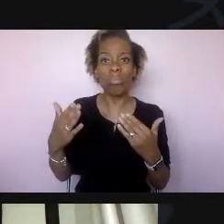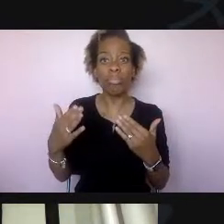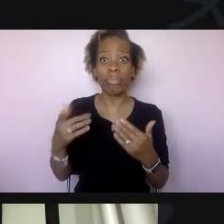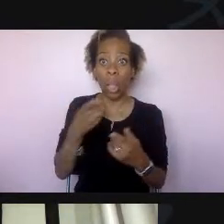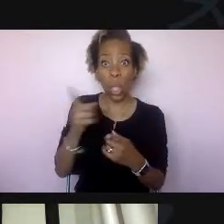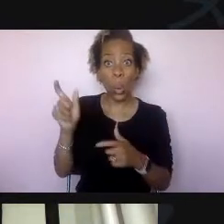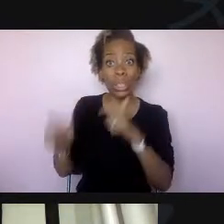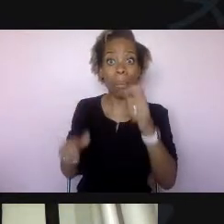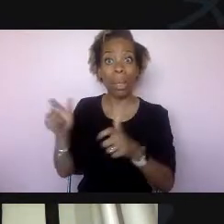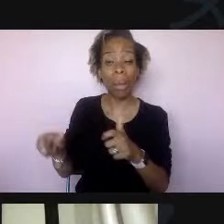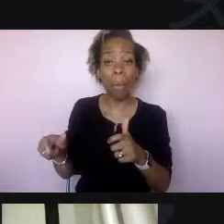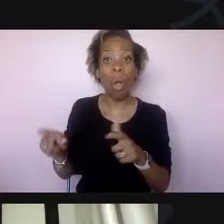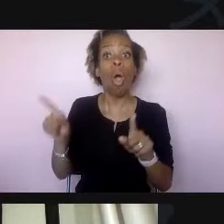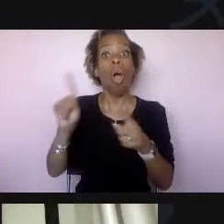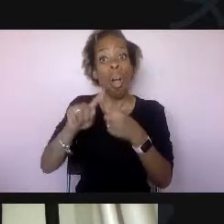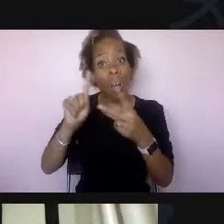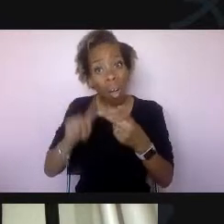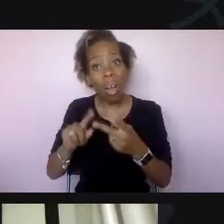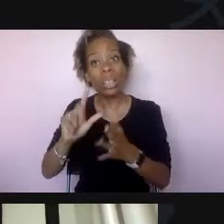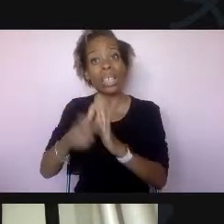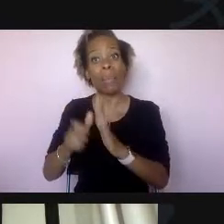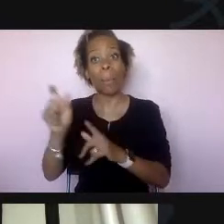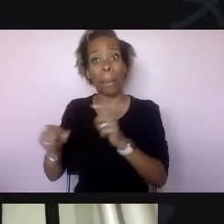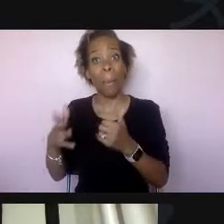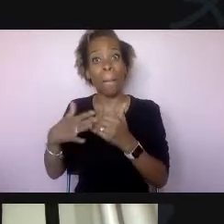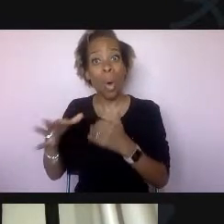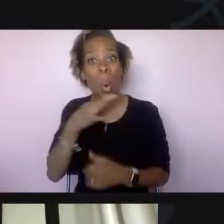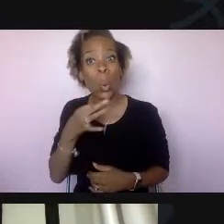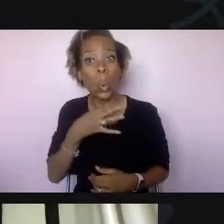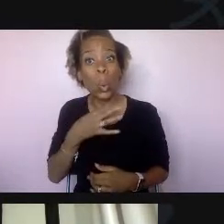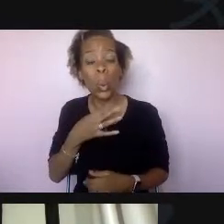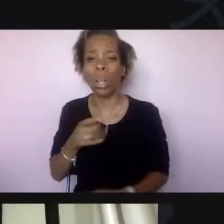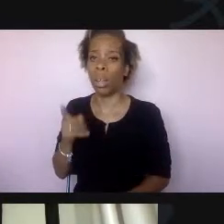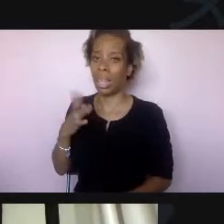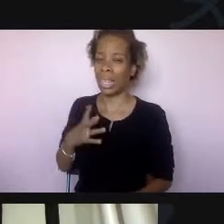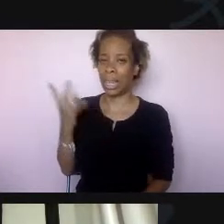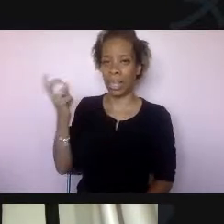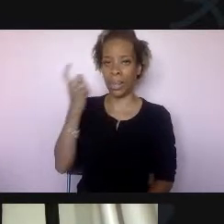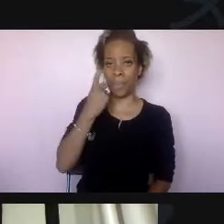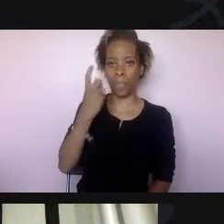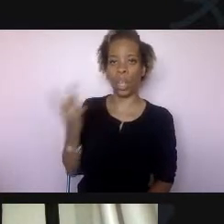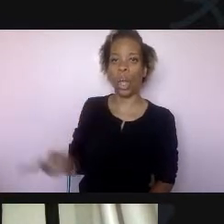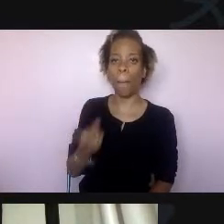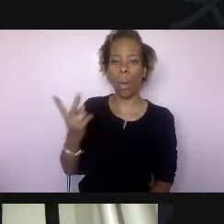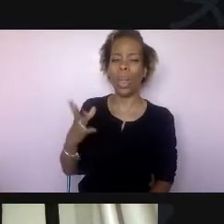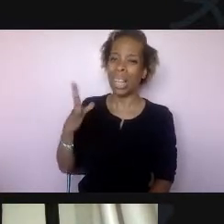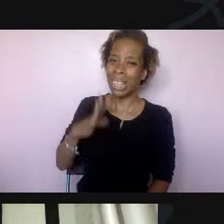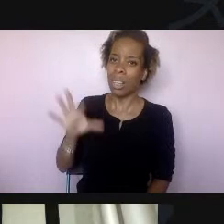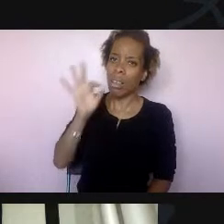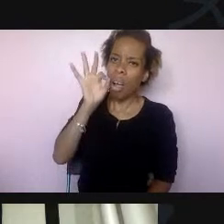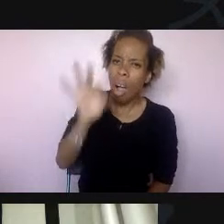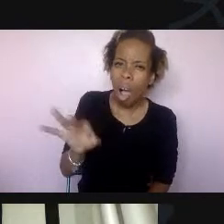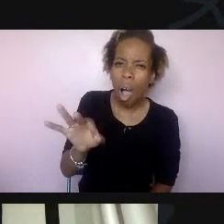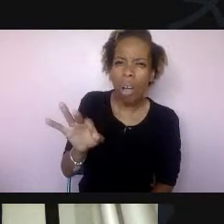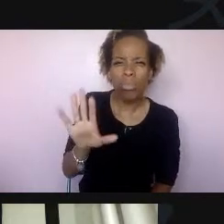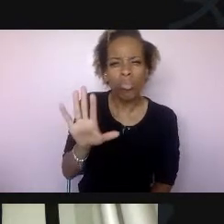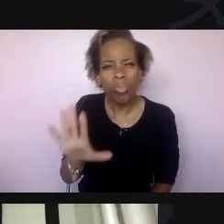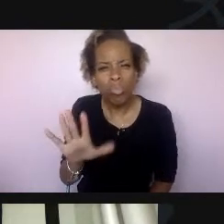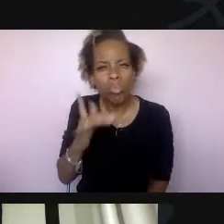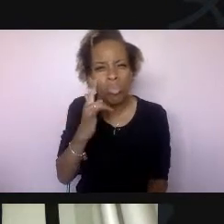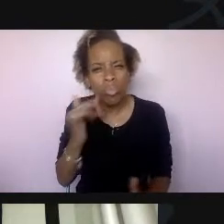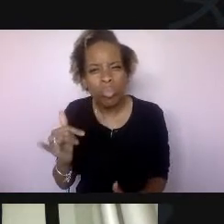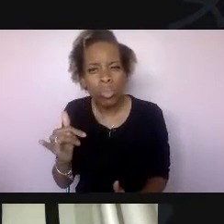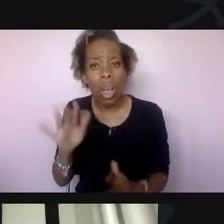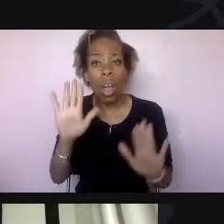obviously those with hidden disabilities as well. So it's important right now for us to be continuing to ask those questions about how does any